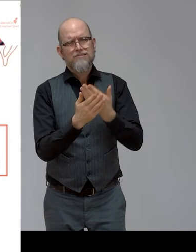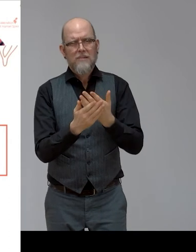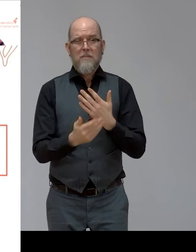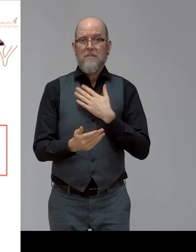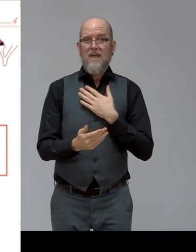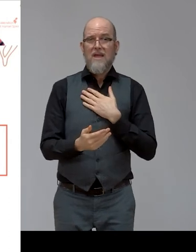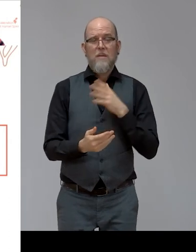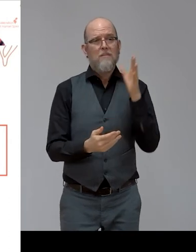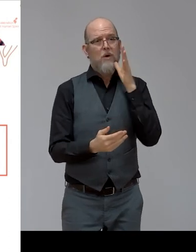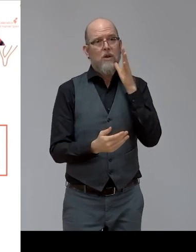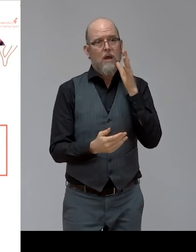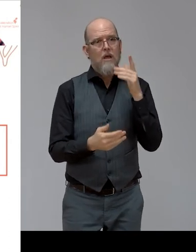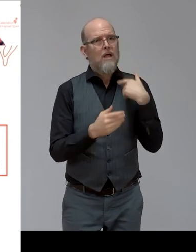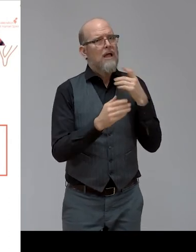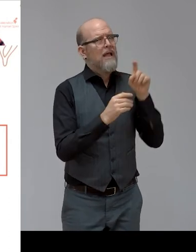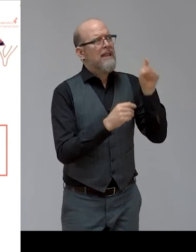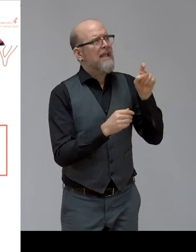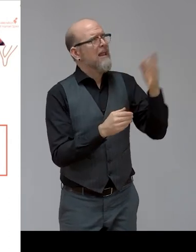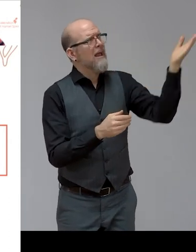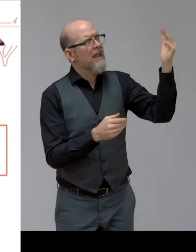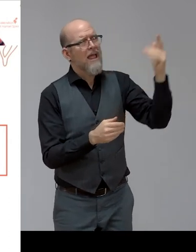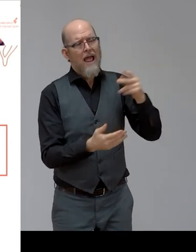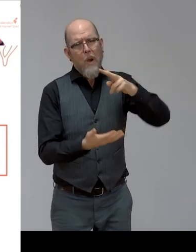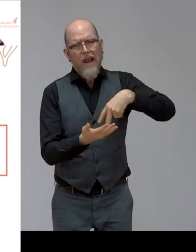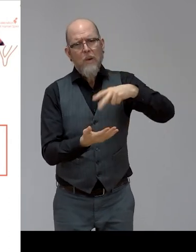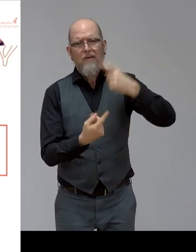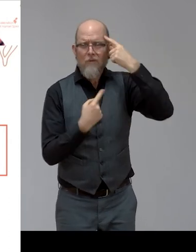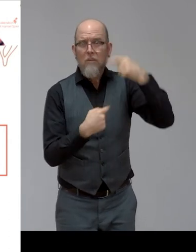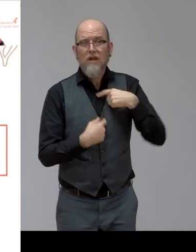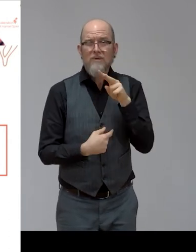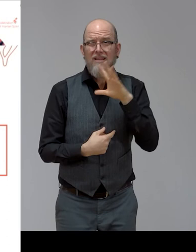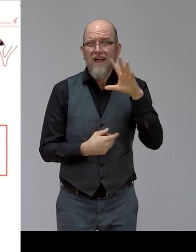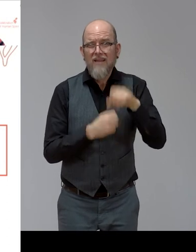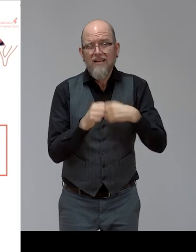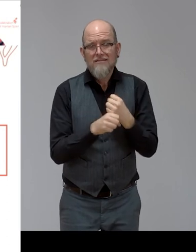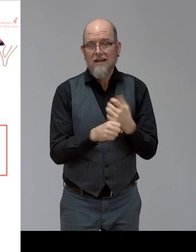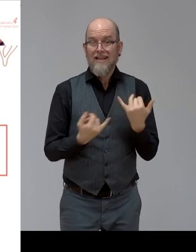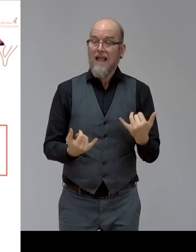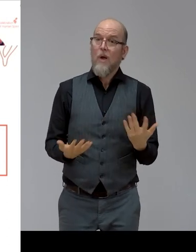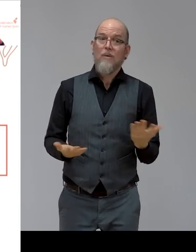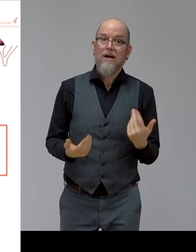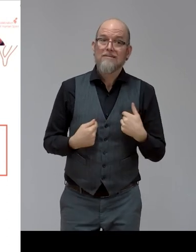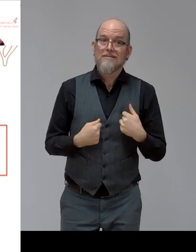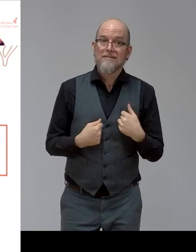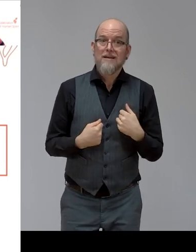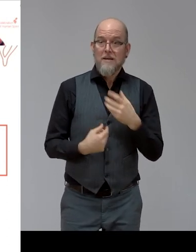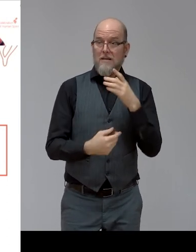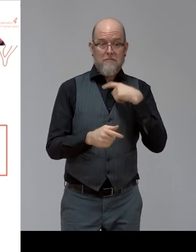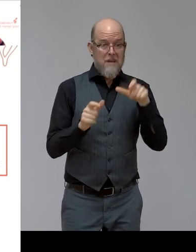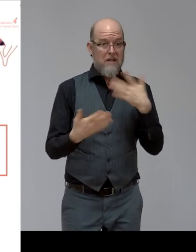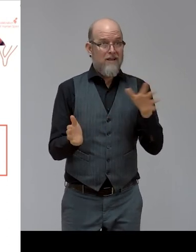newspaper for getting cricket updates. Today, because I am digitally empowered with right techniques